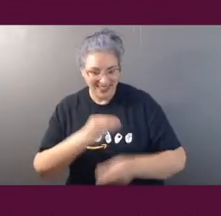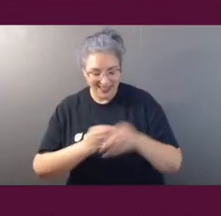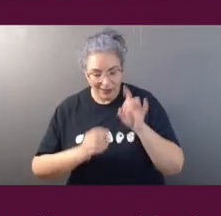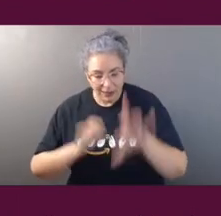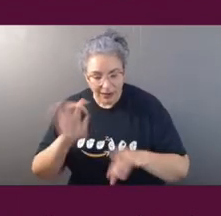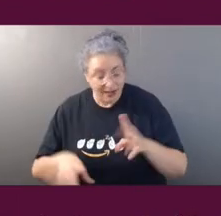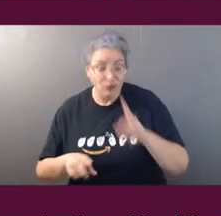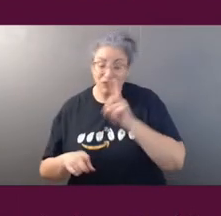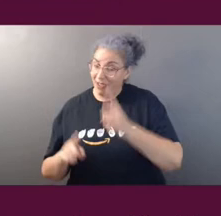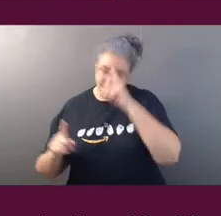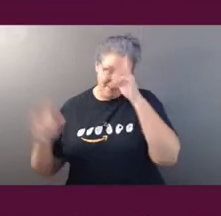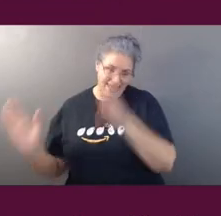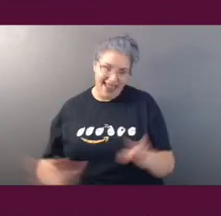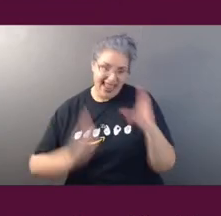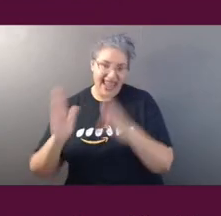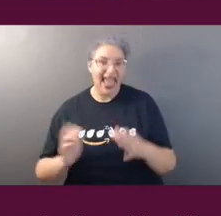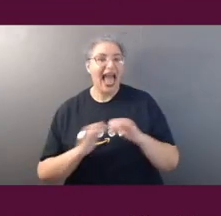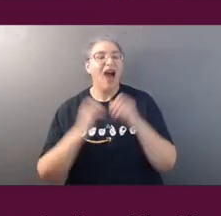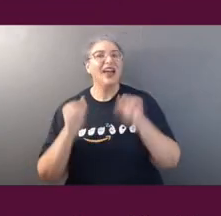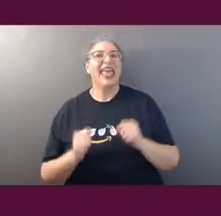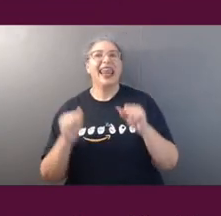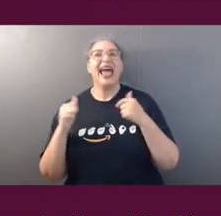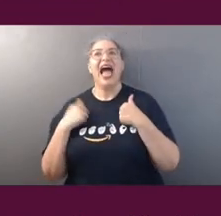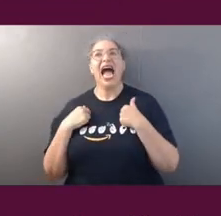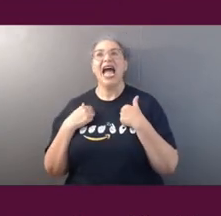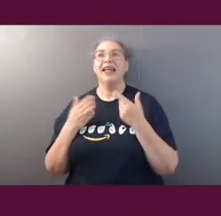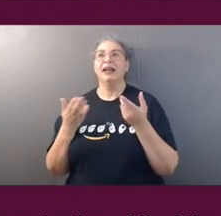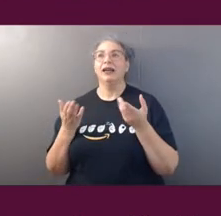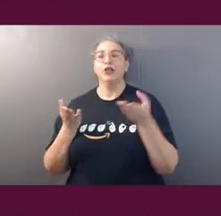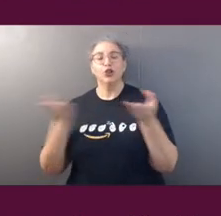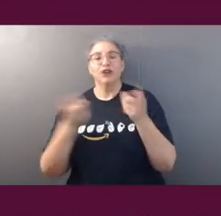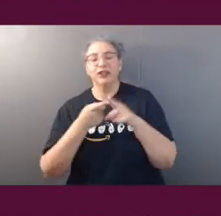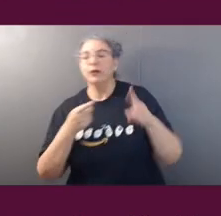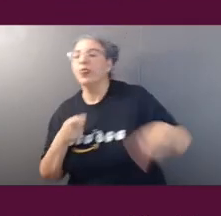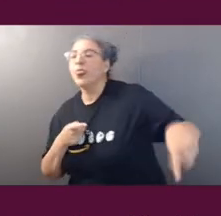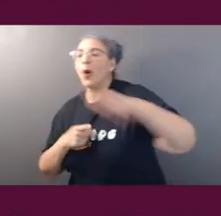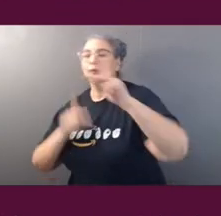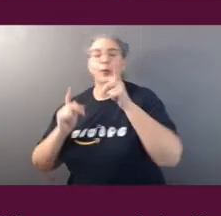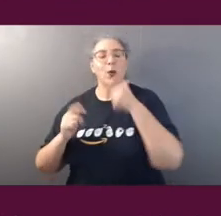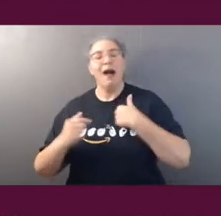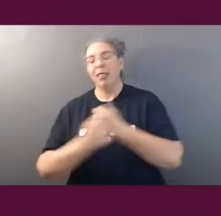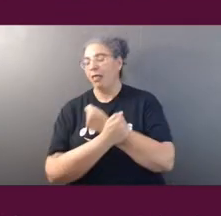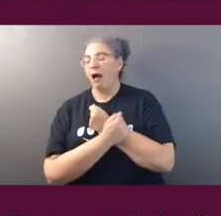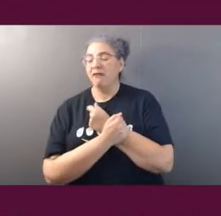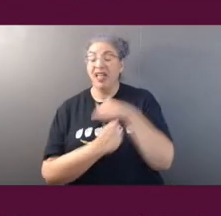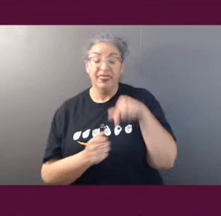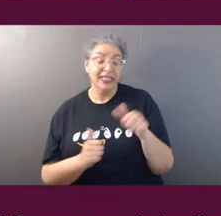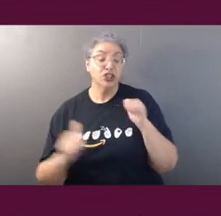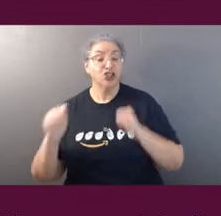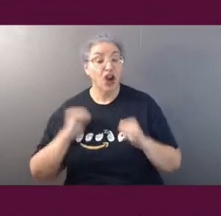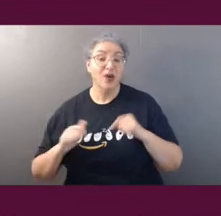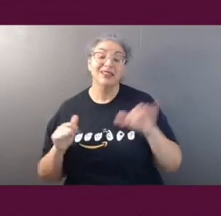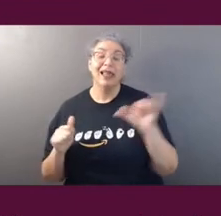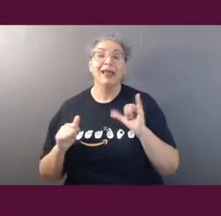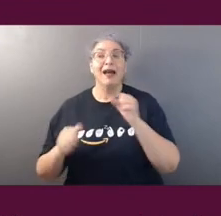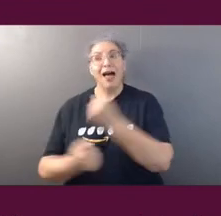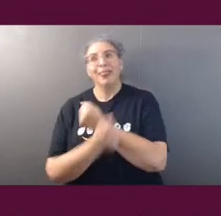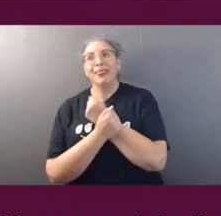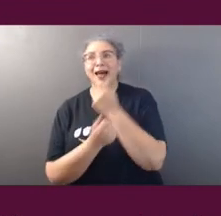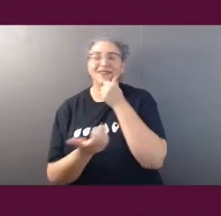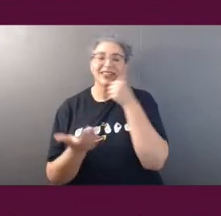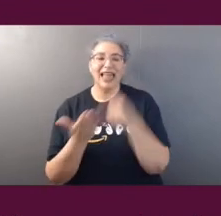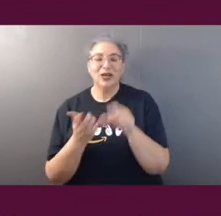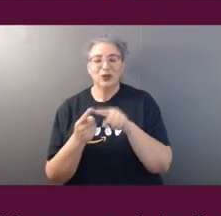putting it together, and it was very, you know, intentional. How can I service the people that I love? And this show is really a love letter to